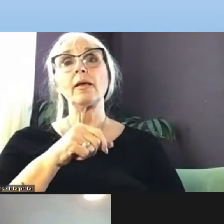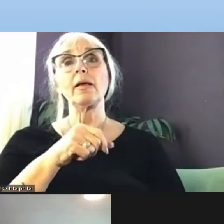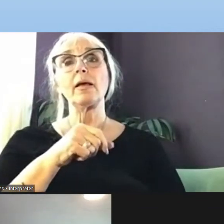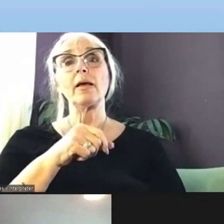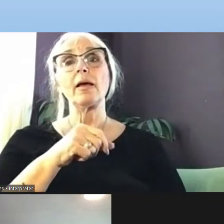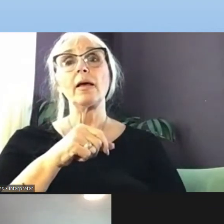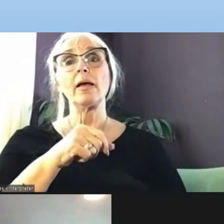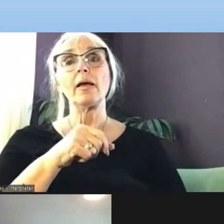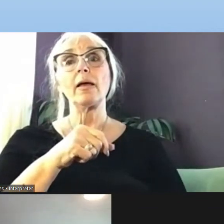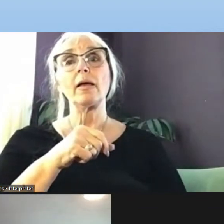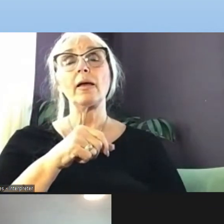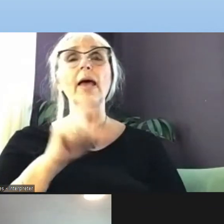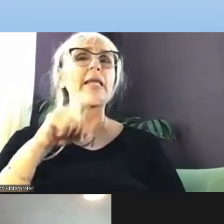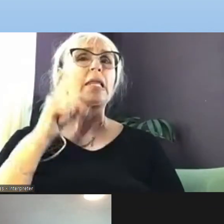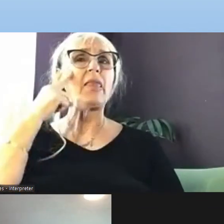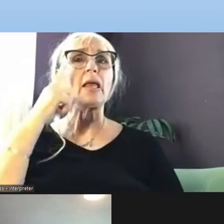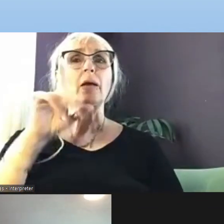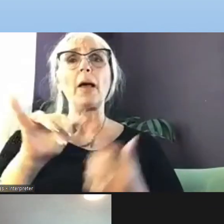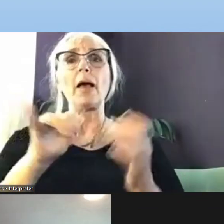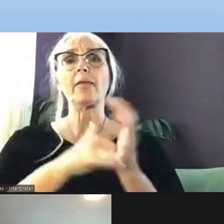I gotta think about it now.